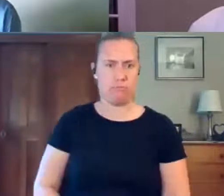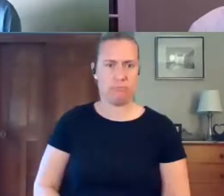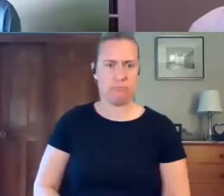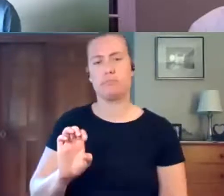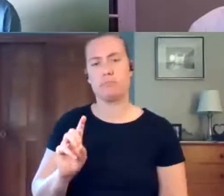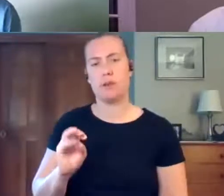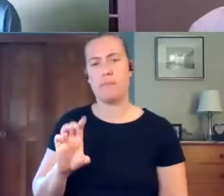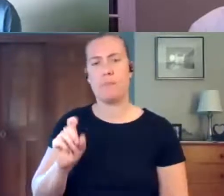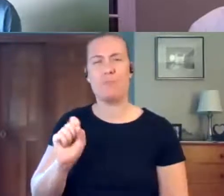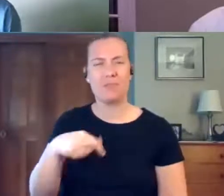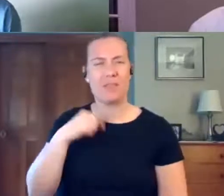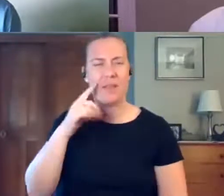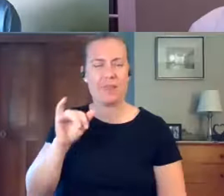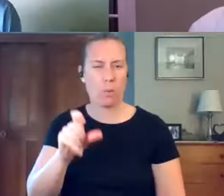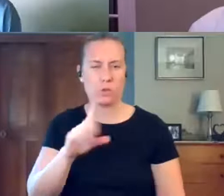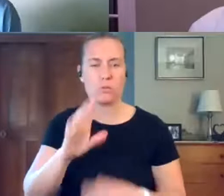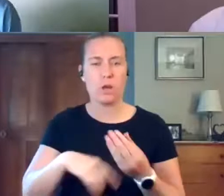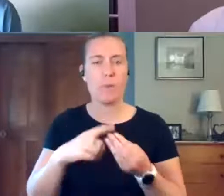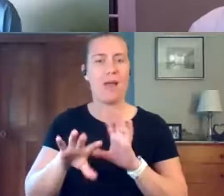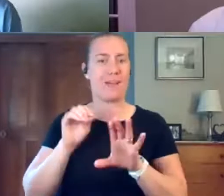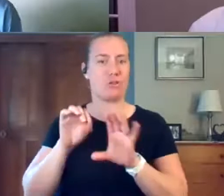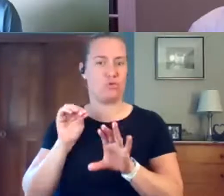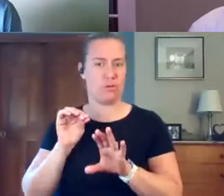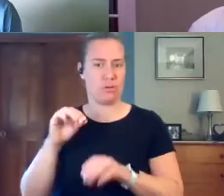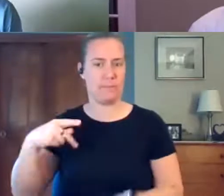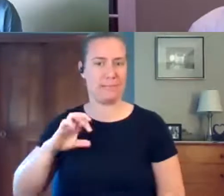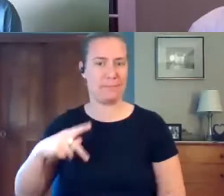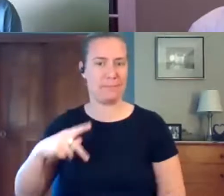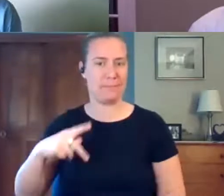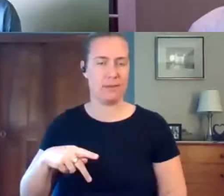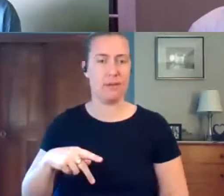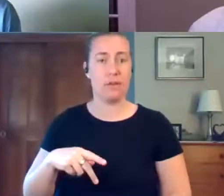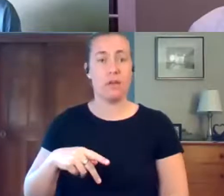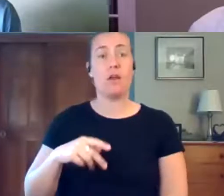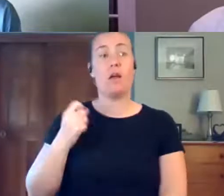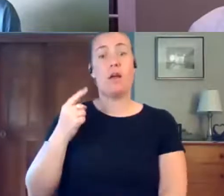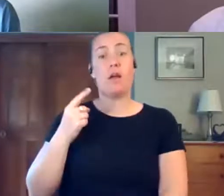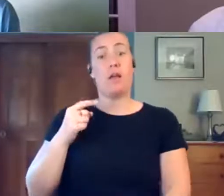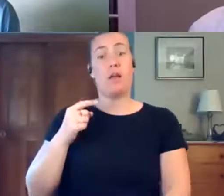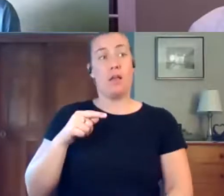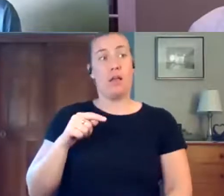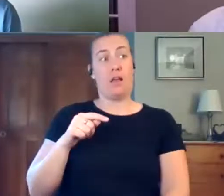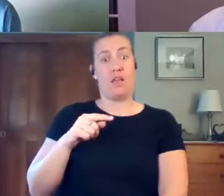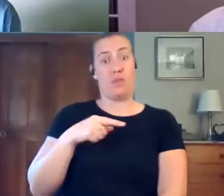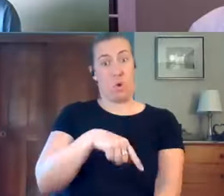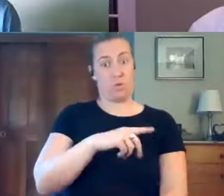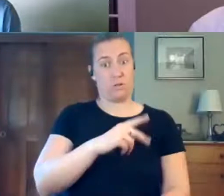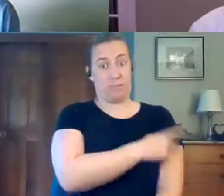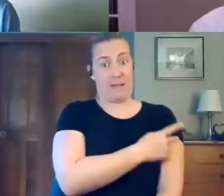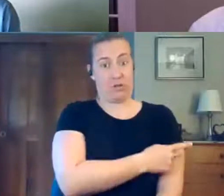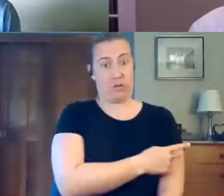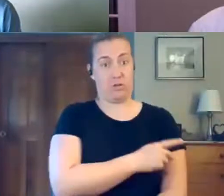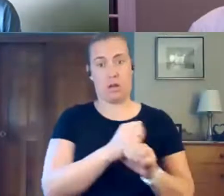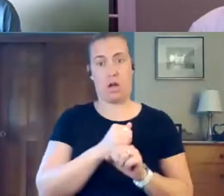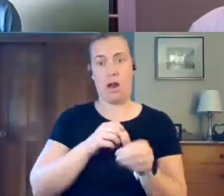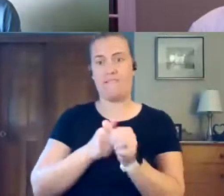providers, external PCPs. And so in our implementation so far, those patients got a follow-up order in their after